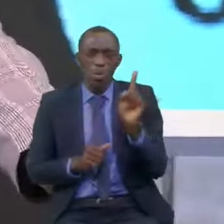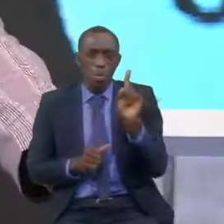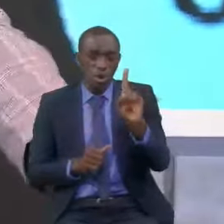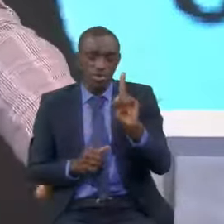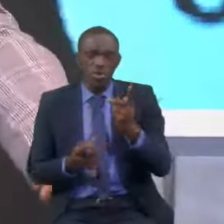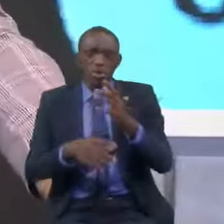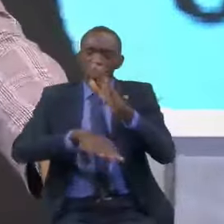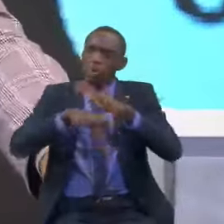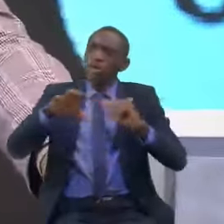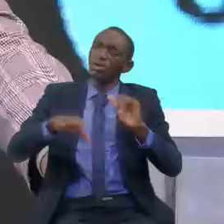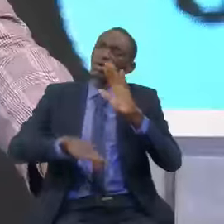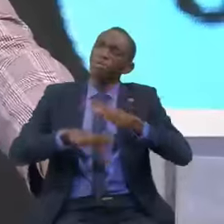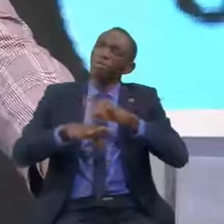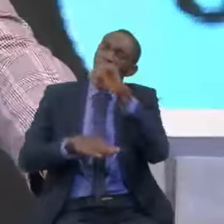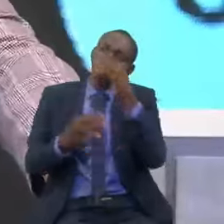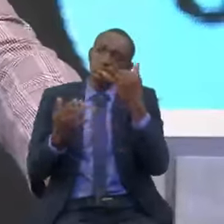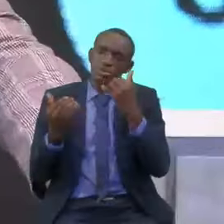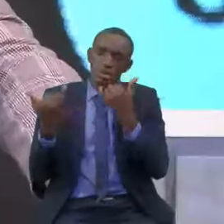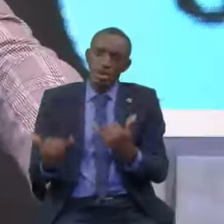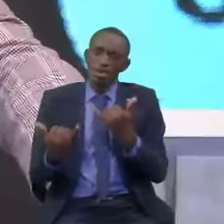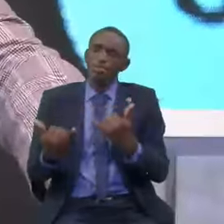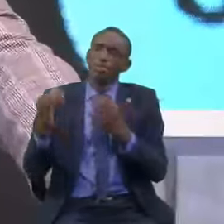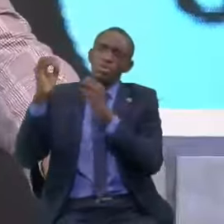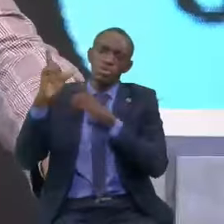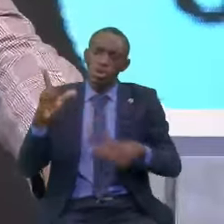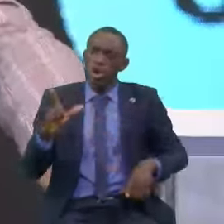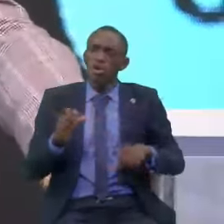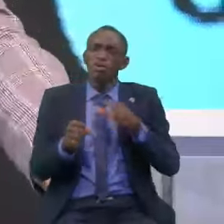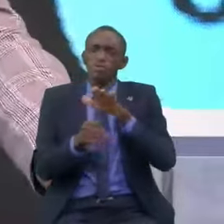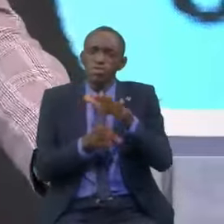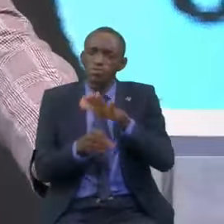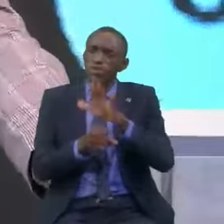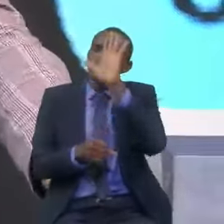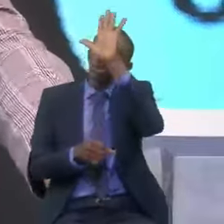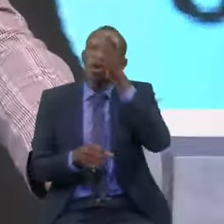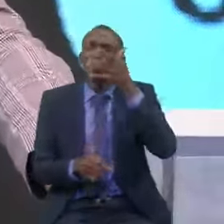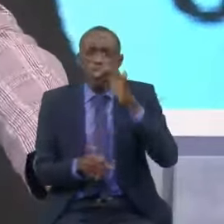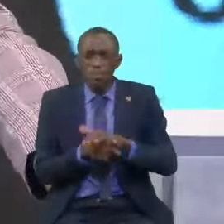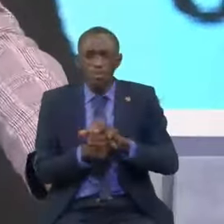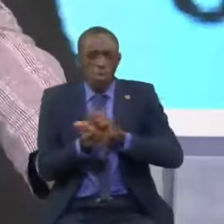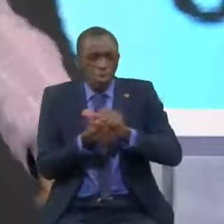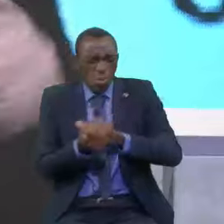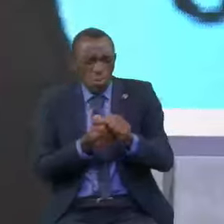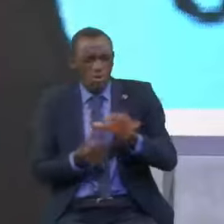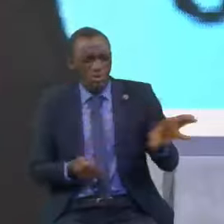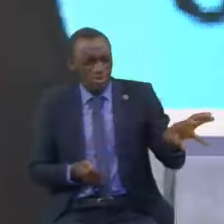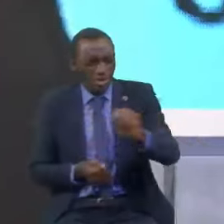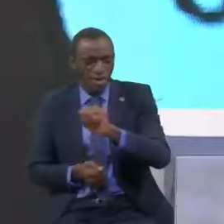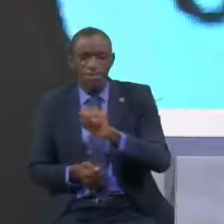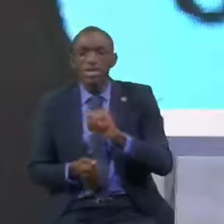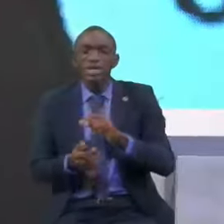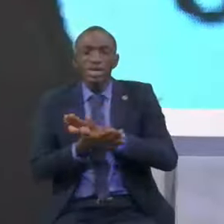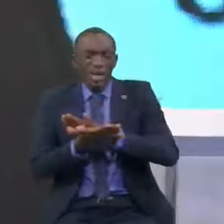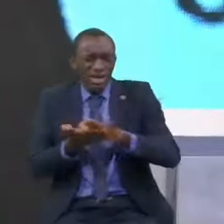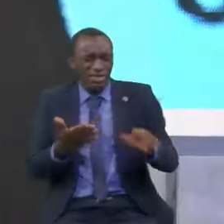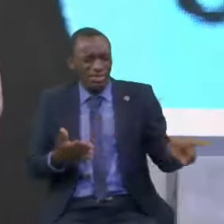oh Lord, fulfill your promise, wash them, cleanse them, give them a